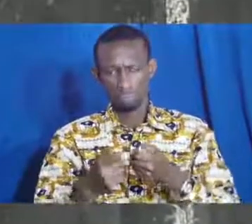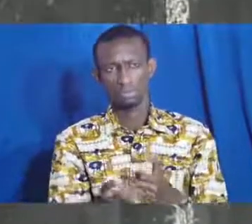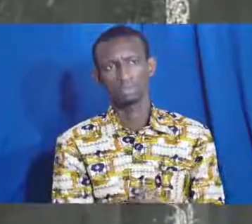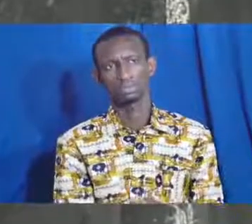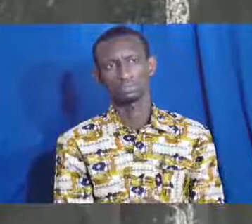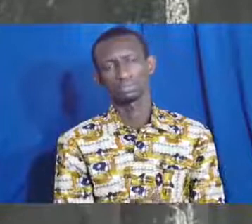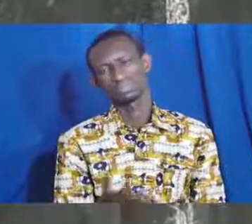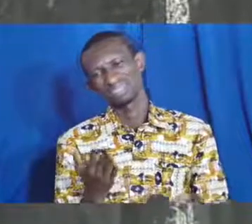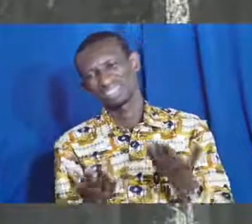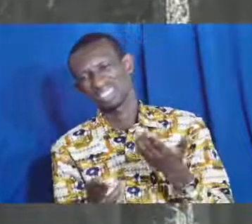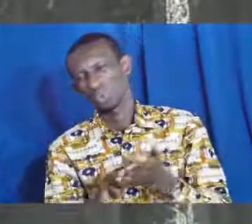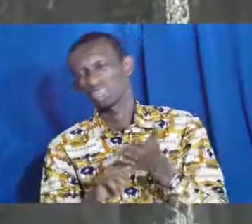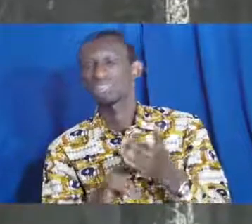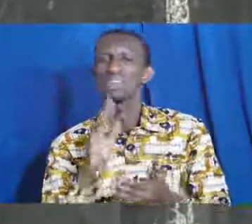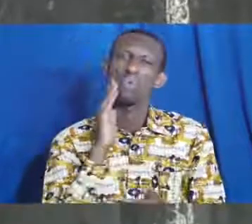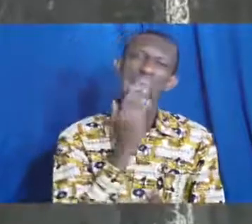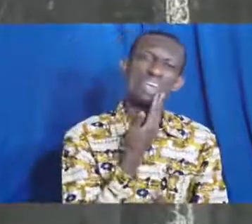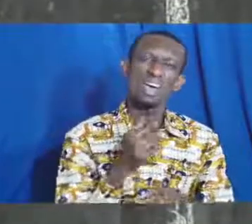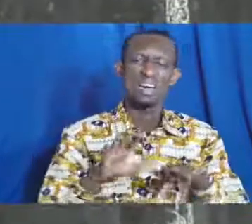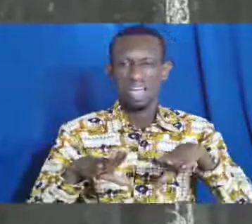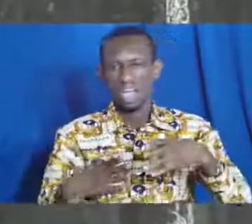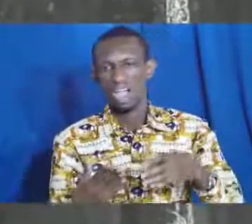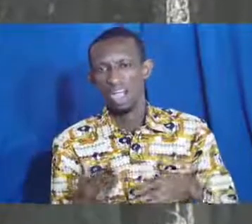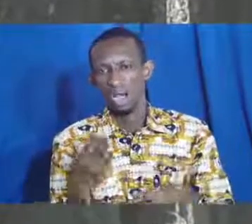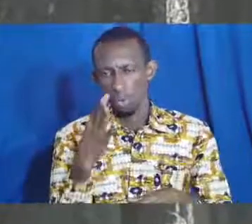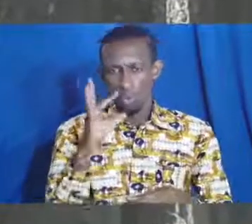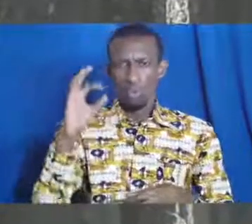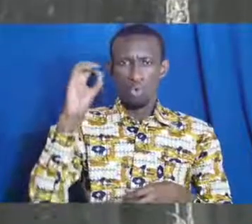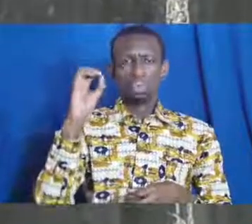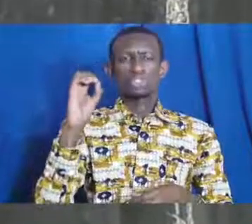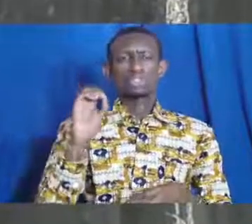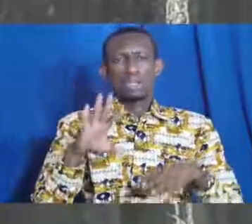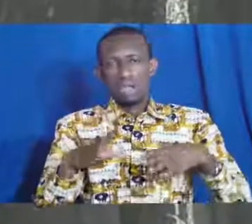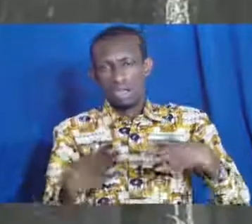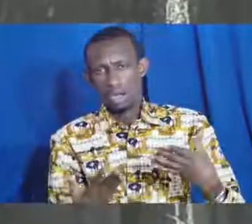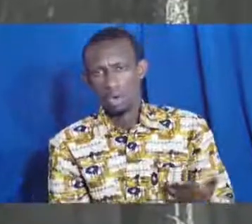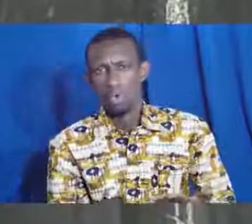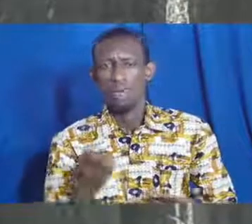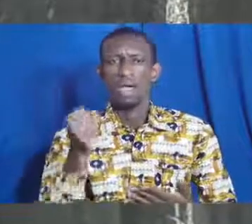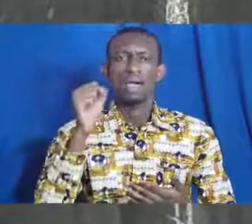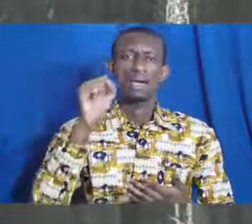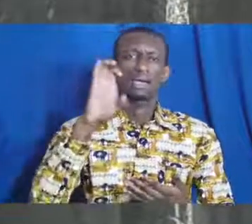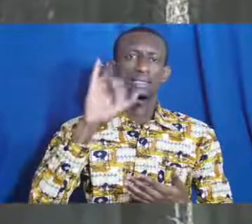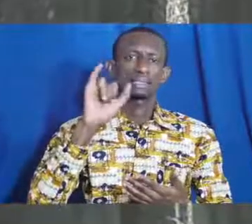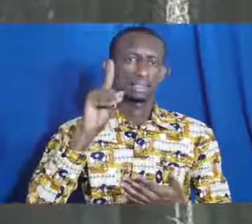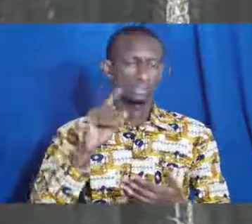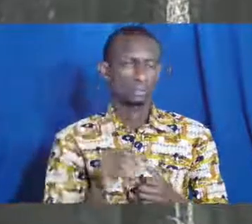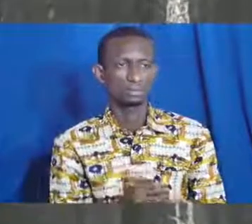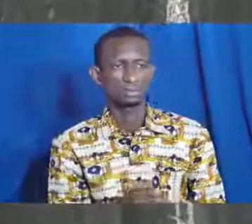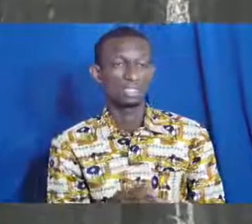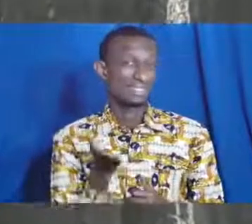either with water, either with oxygen, or with acids. So this reactivity series